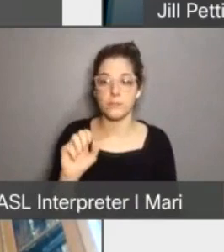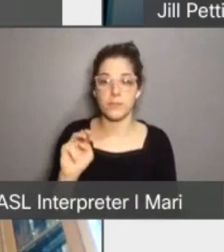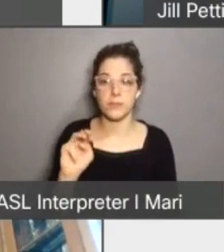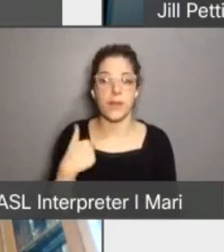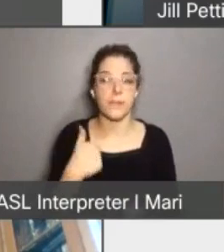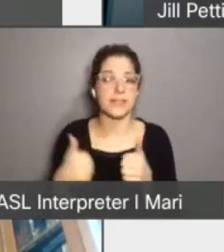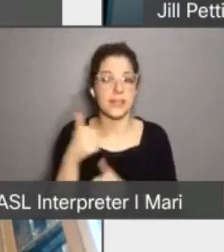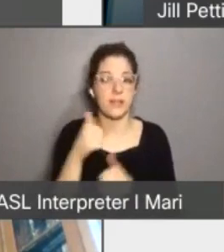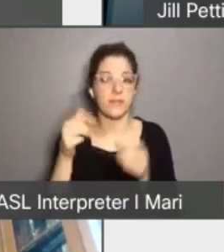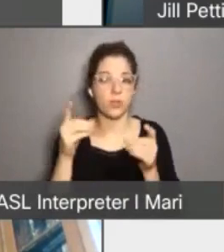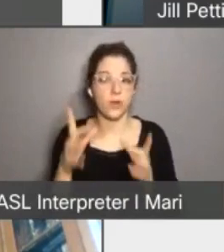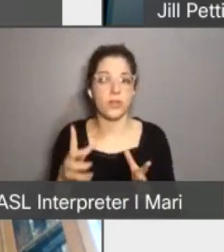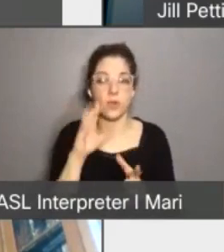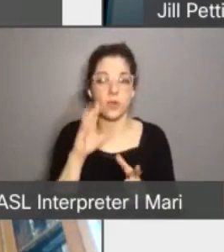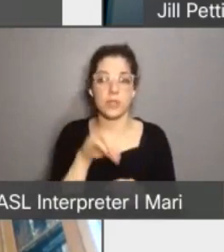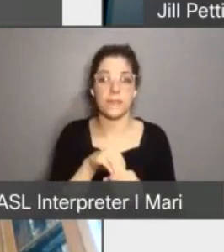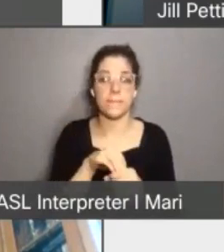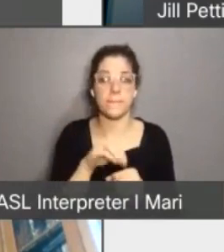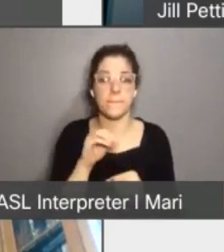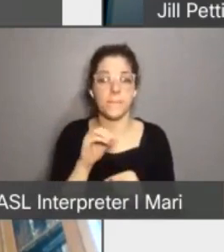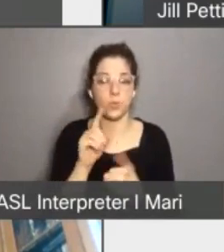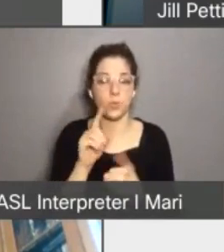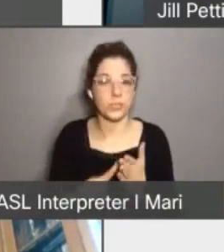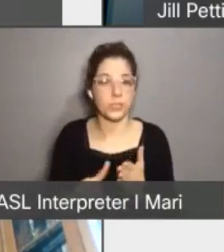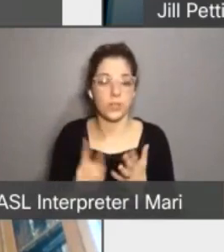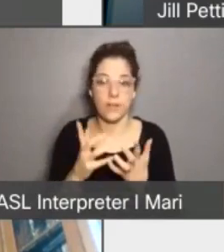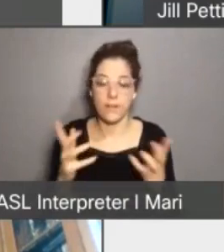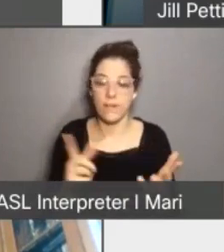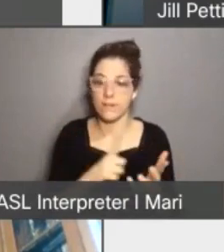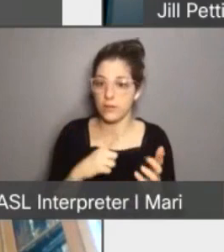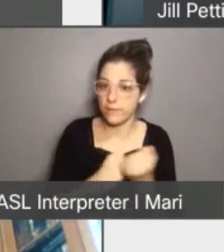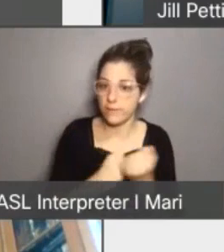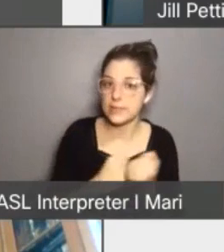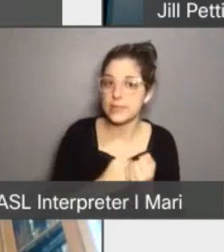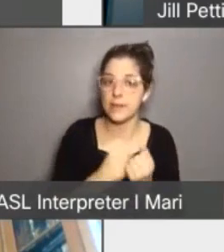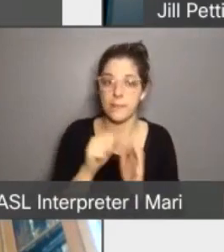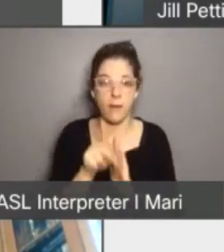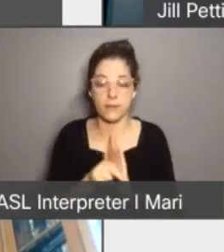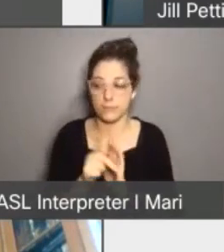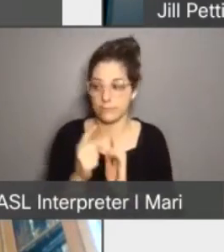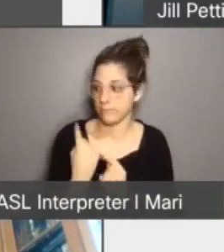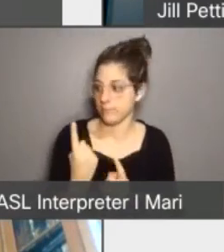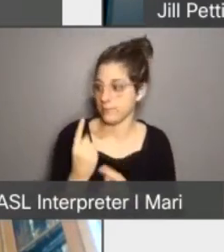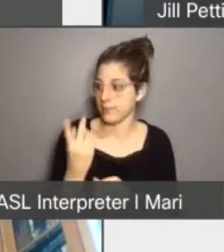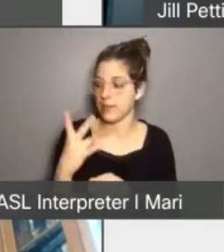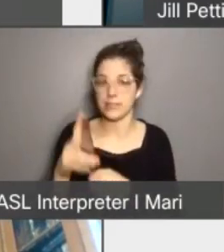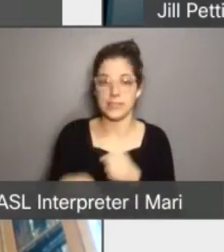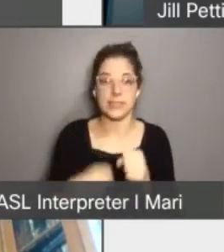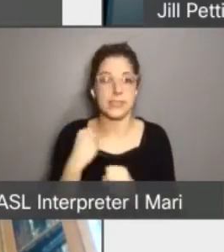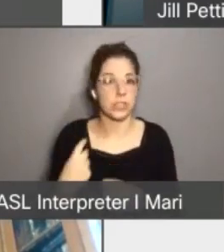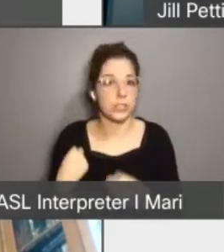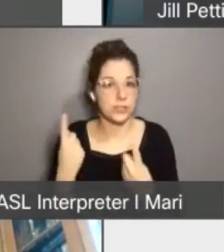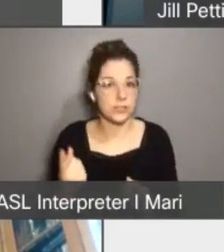for Autism Information Research. I've been doing a lot of legislative advocacy and policy the last, 17 years or so